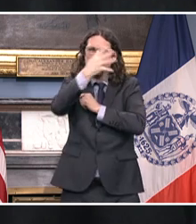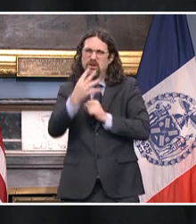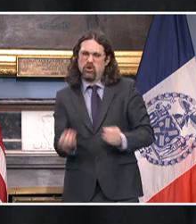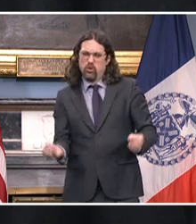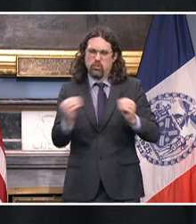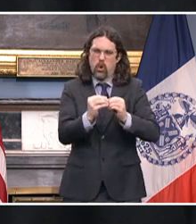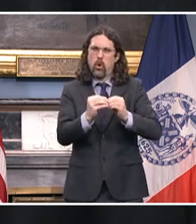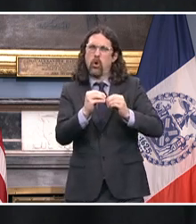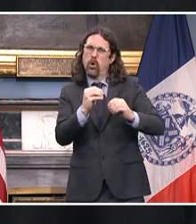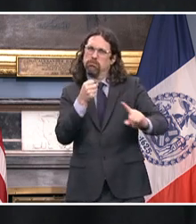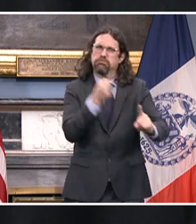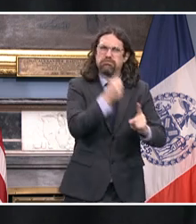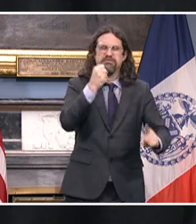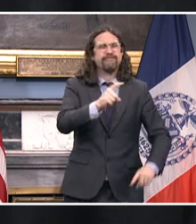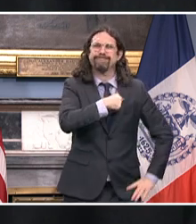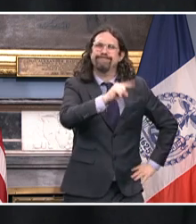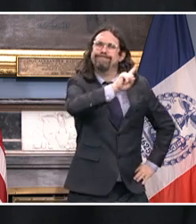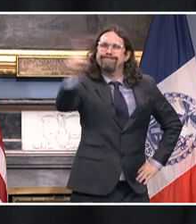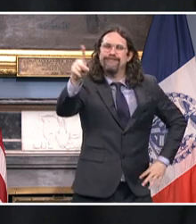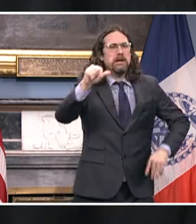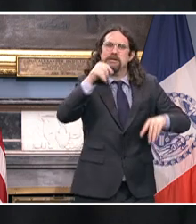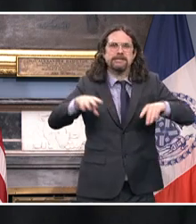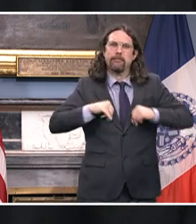believe, and that is what we are doing.